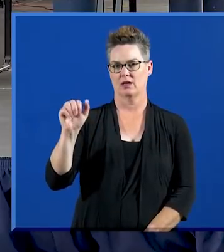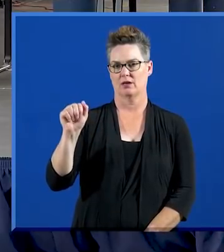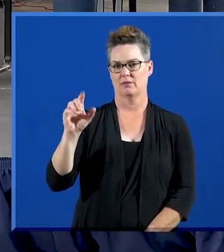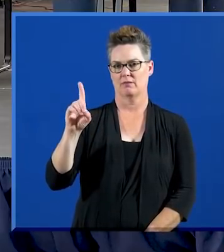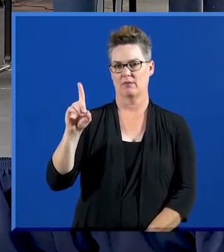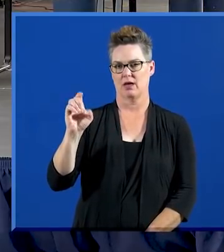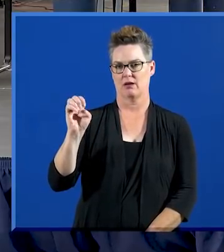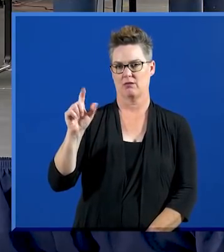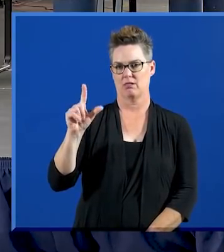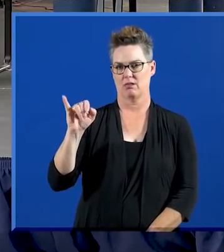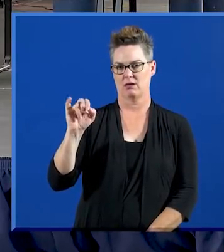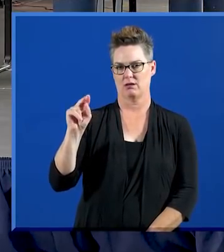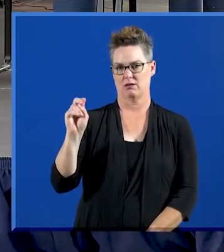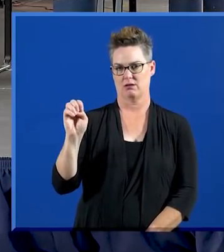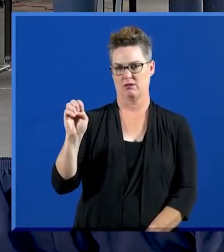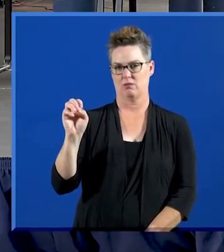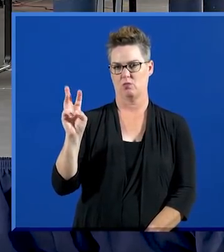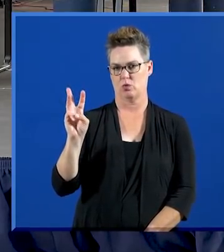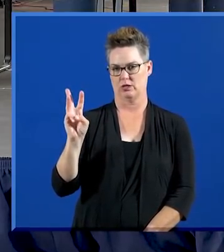Madeline Wood.